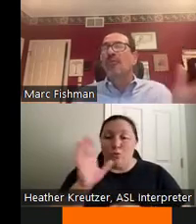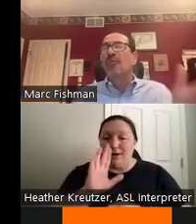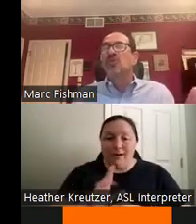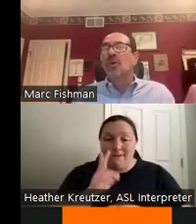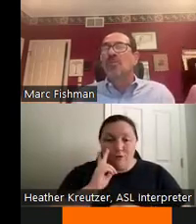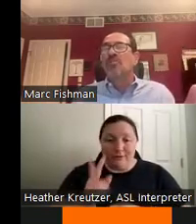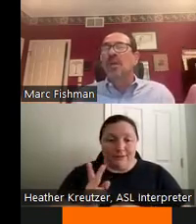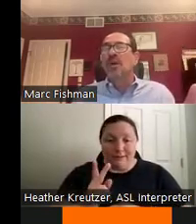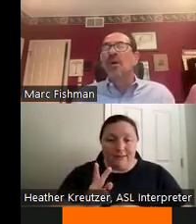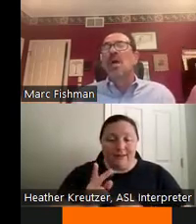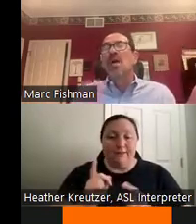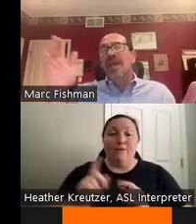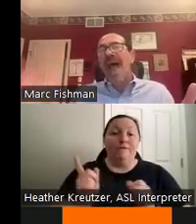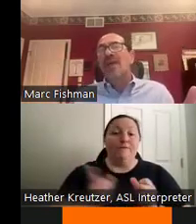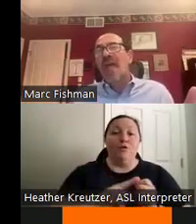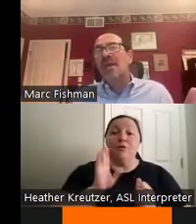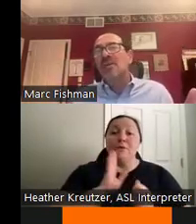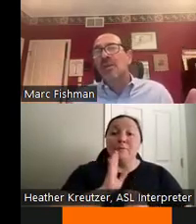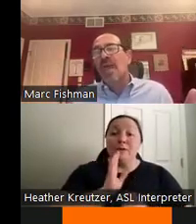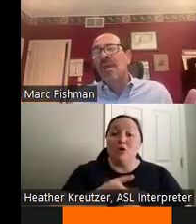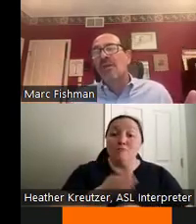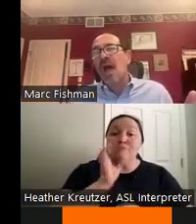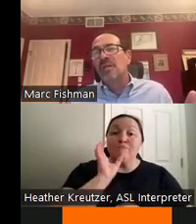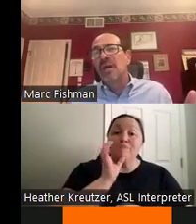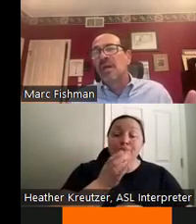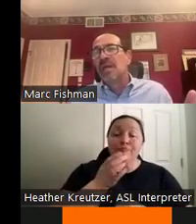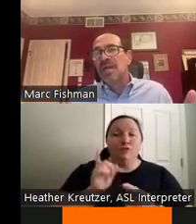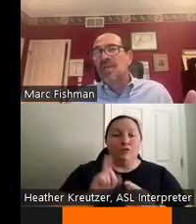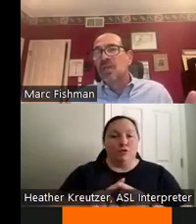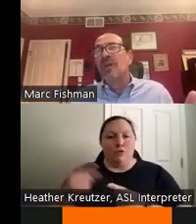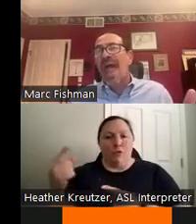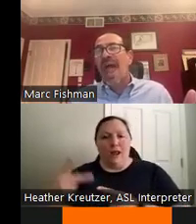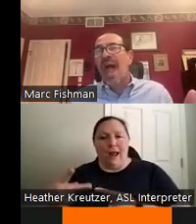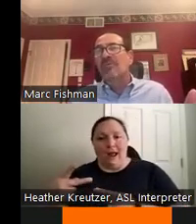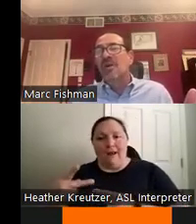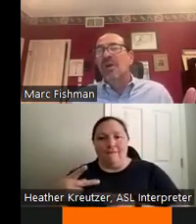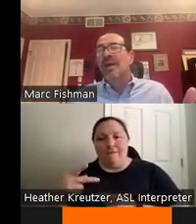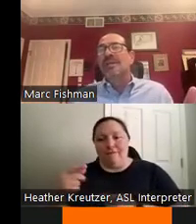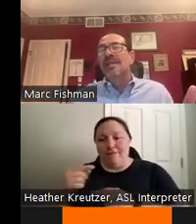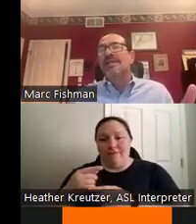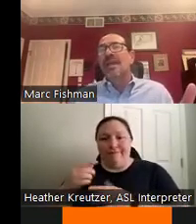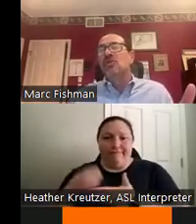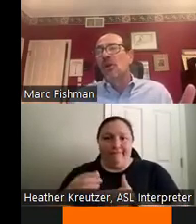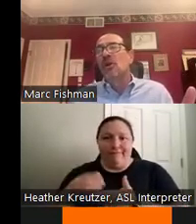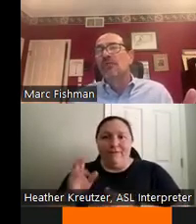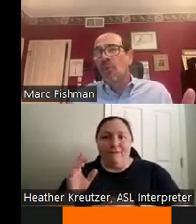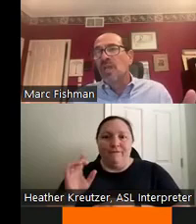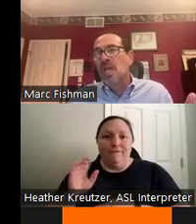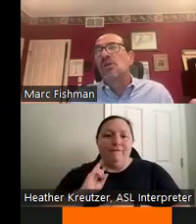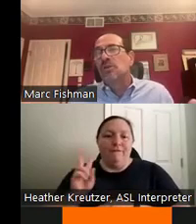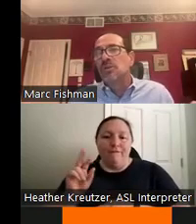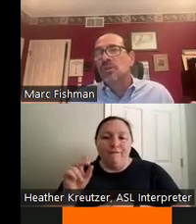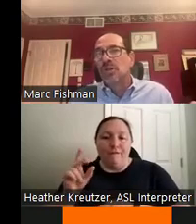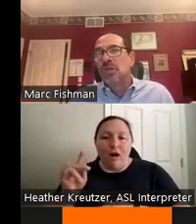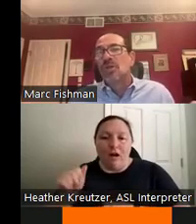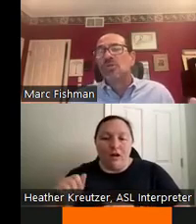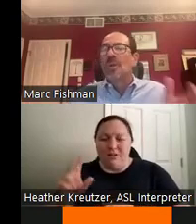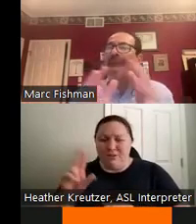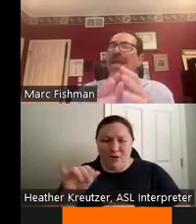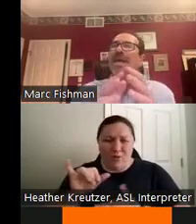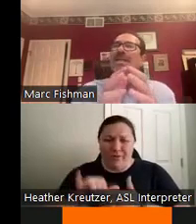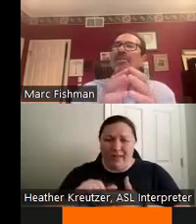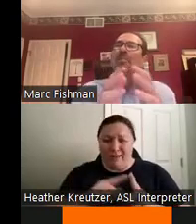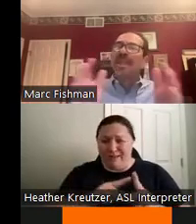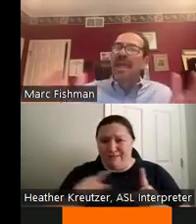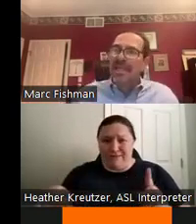progression from first sip of beer to half a handle a day of vodka in a year and a half, right? That takes 30, 40 years.